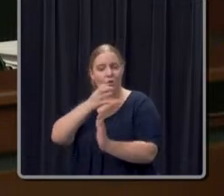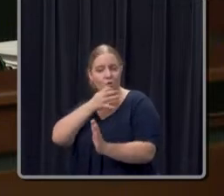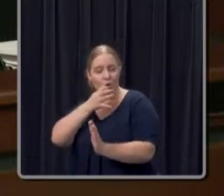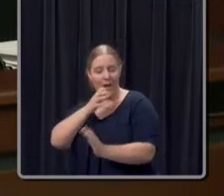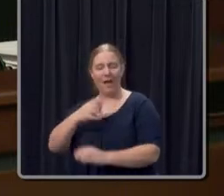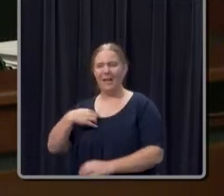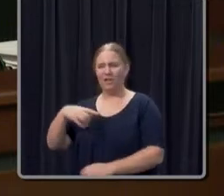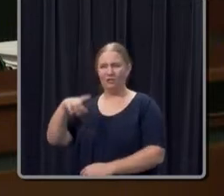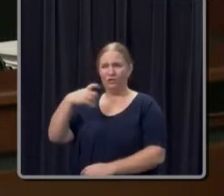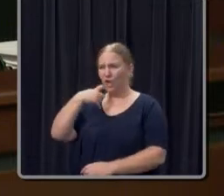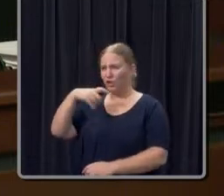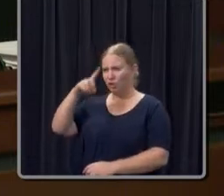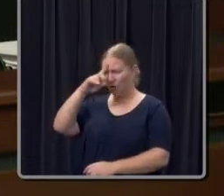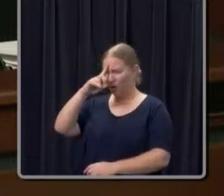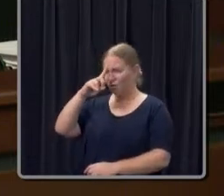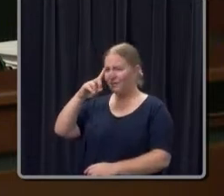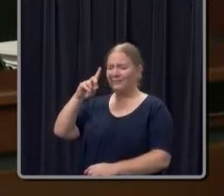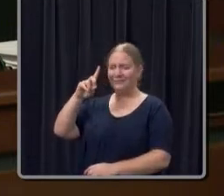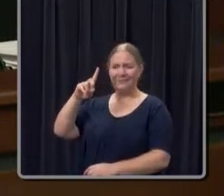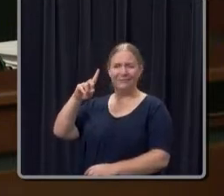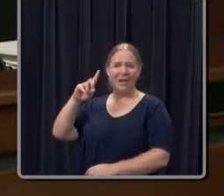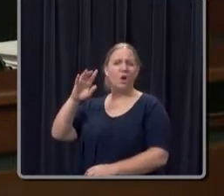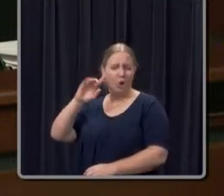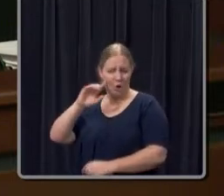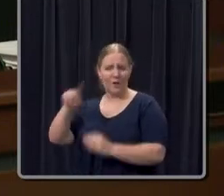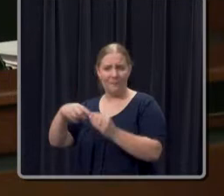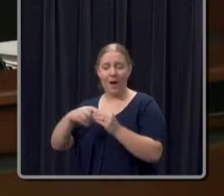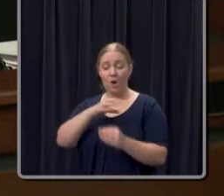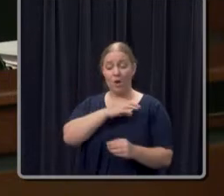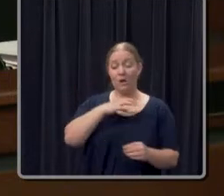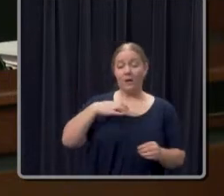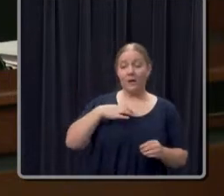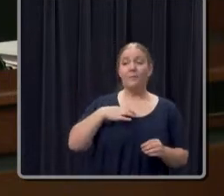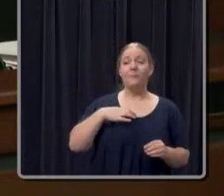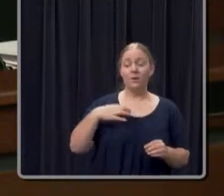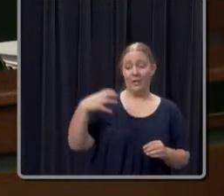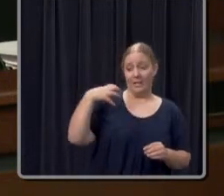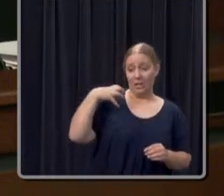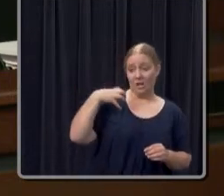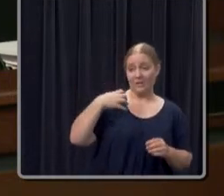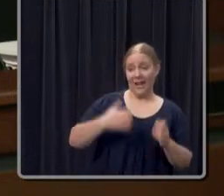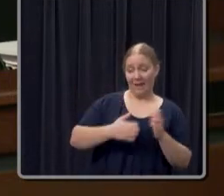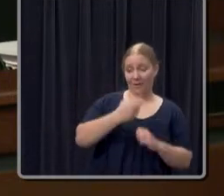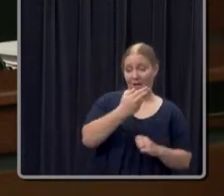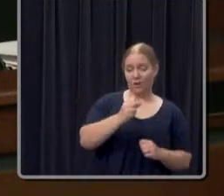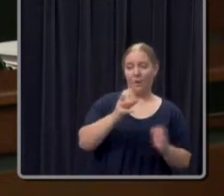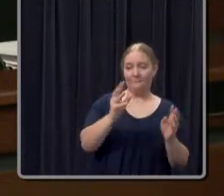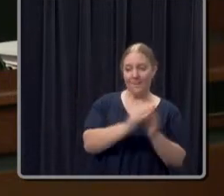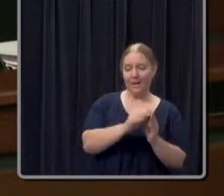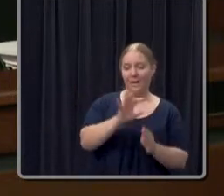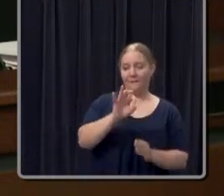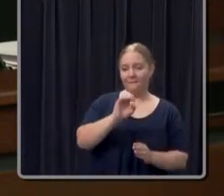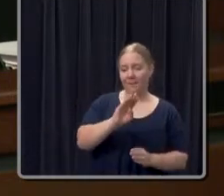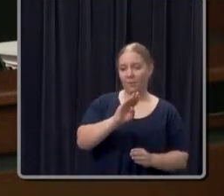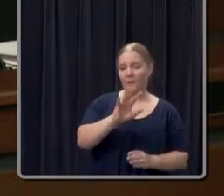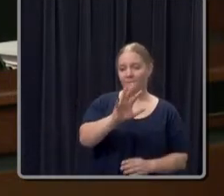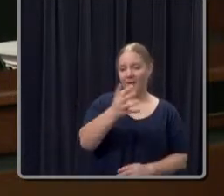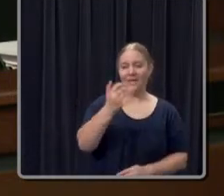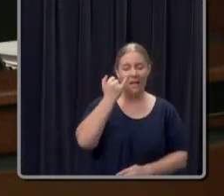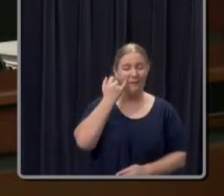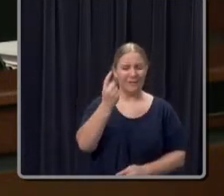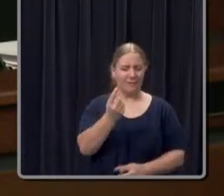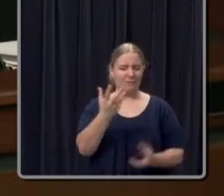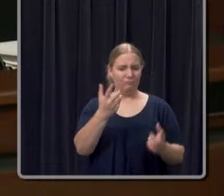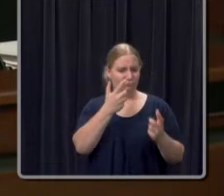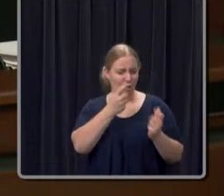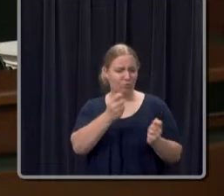barely heard about. But the committee chairs at all the 5 high schools are meeting February 5th. So if it's something you have an interest in,